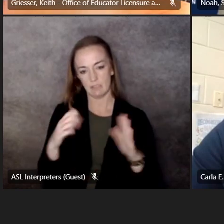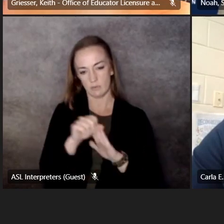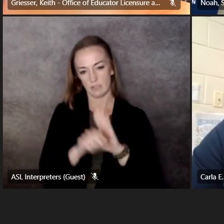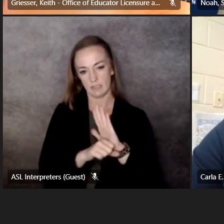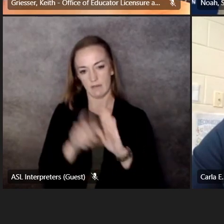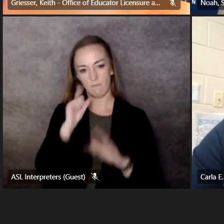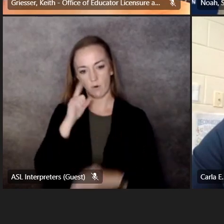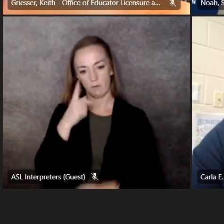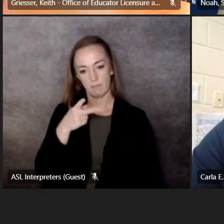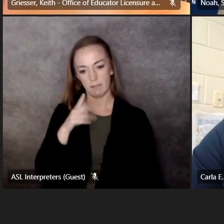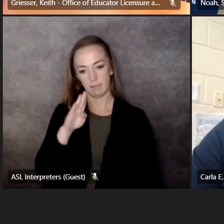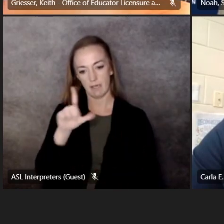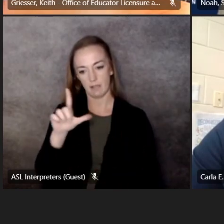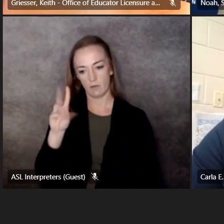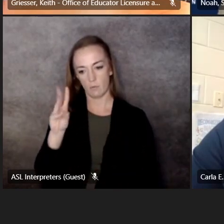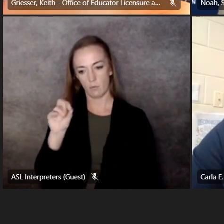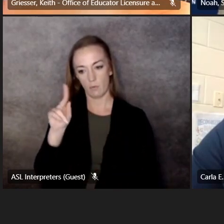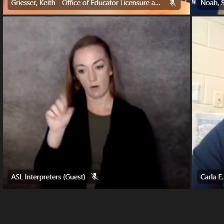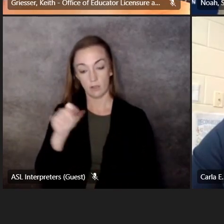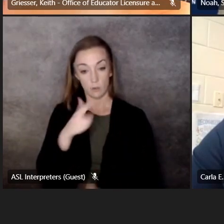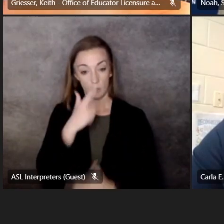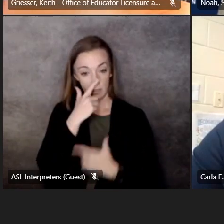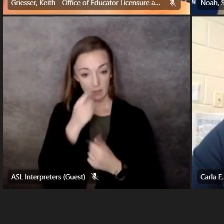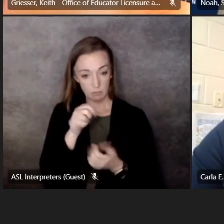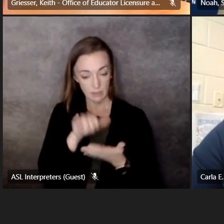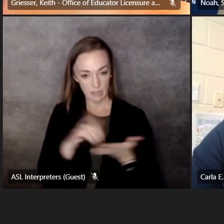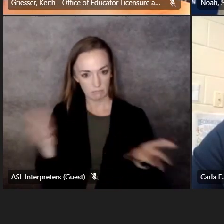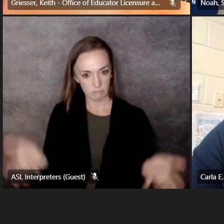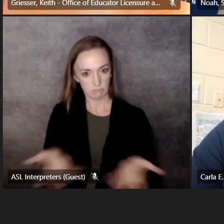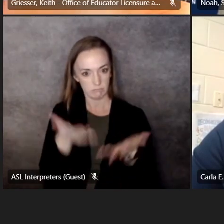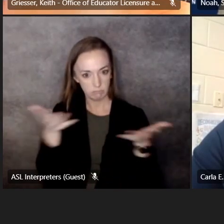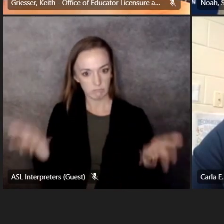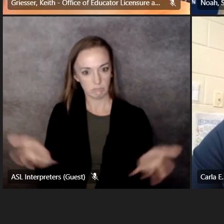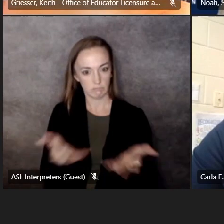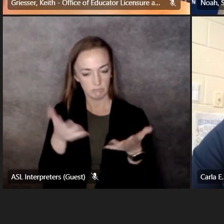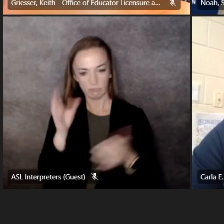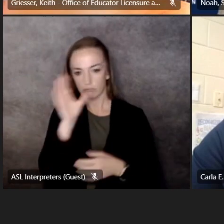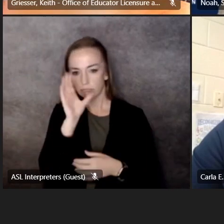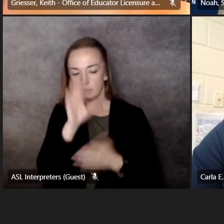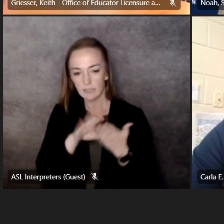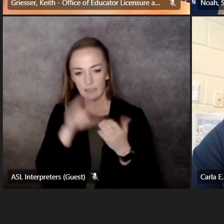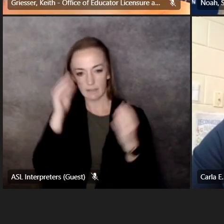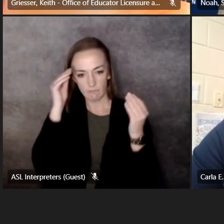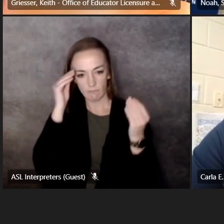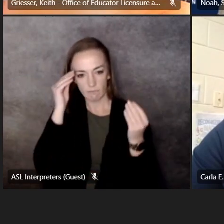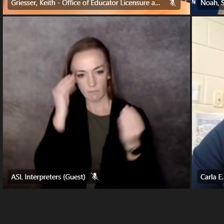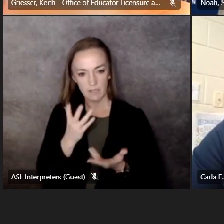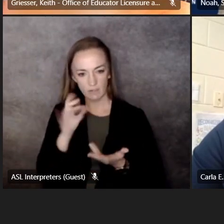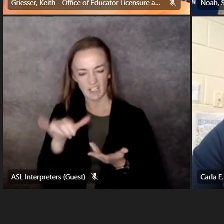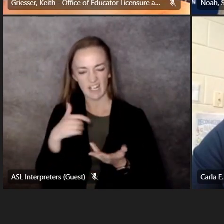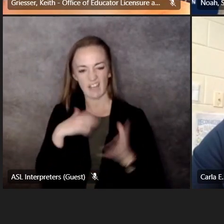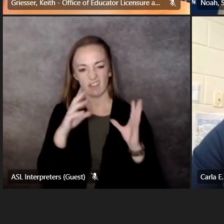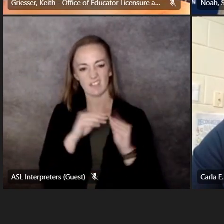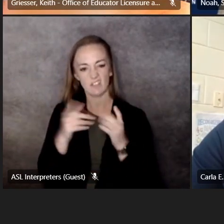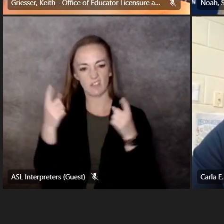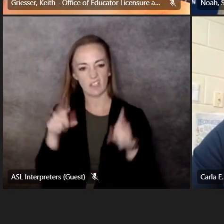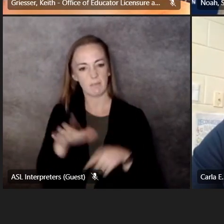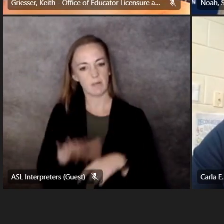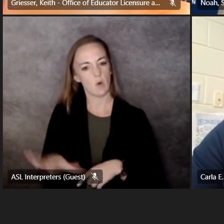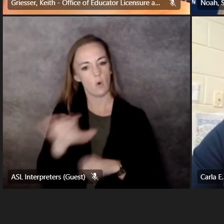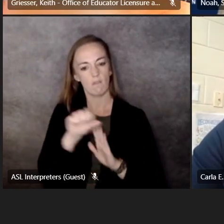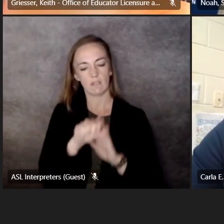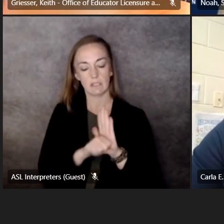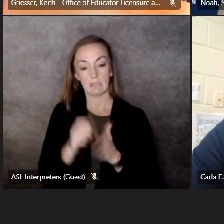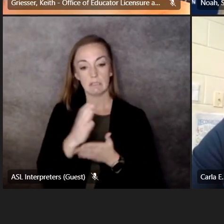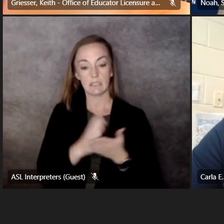So if you're interested in that, I encourage you to seek out information on it. There are sessions happening all across the state. Some of those are in person,